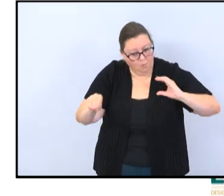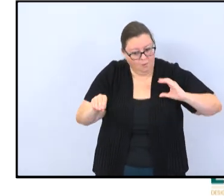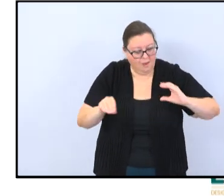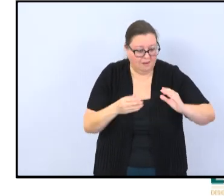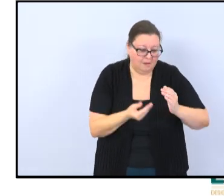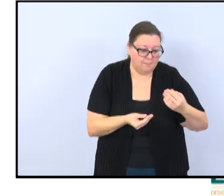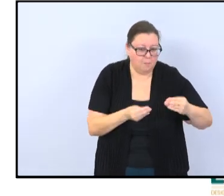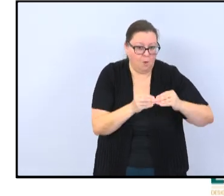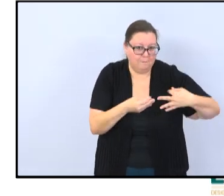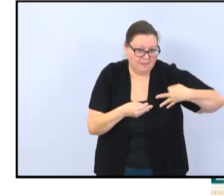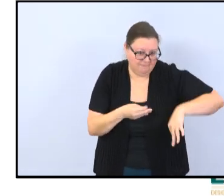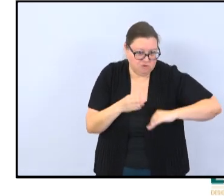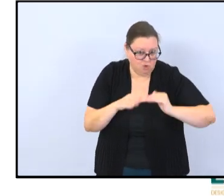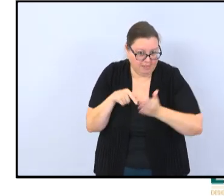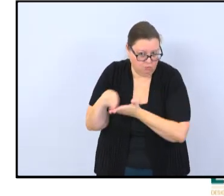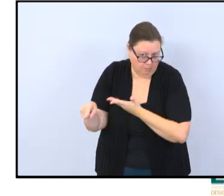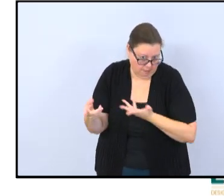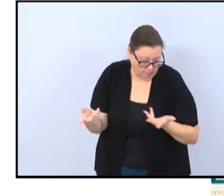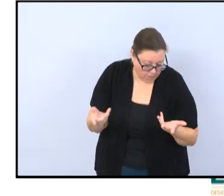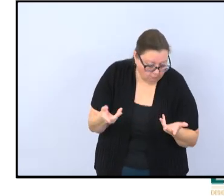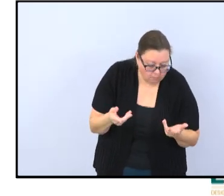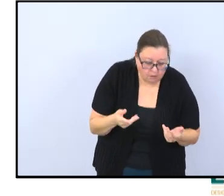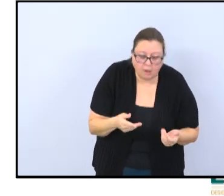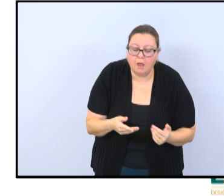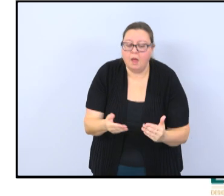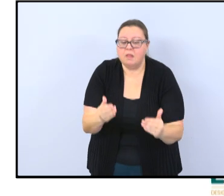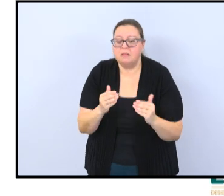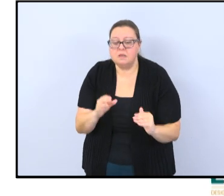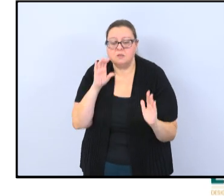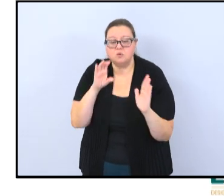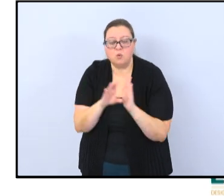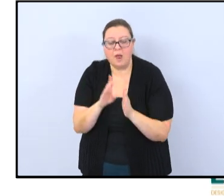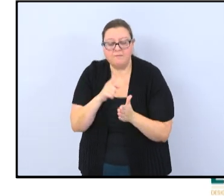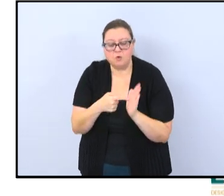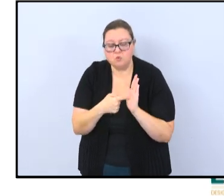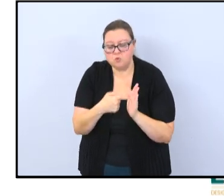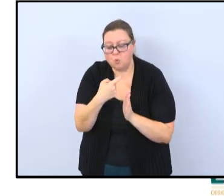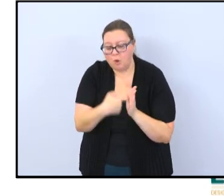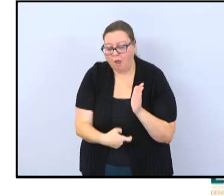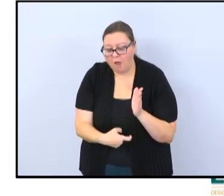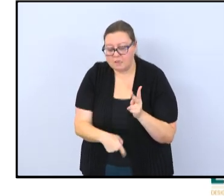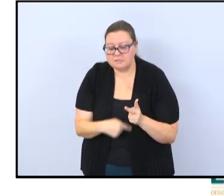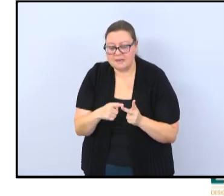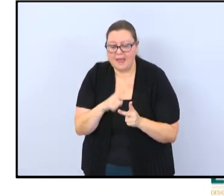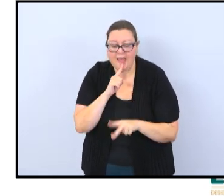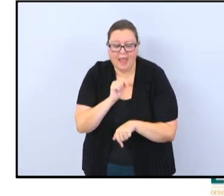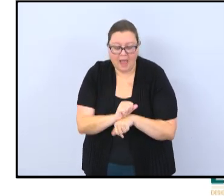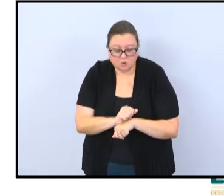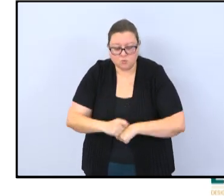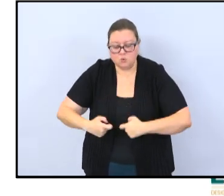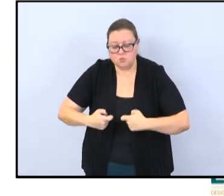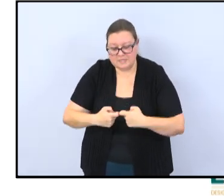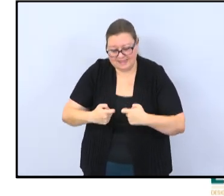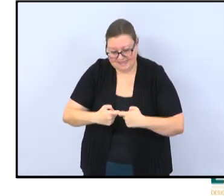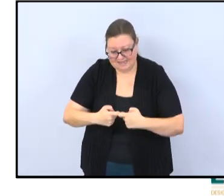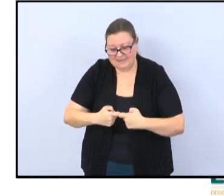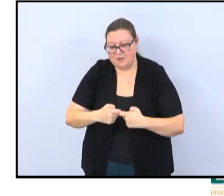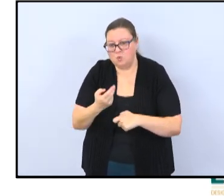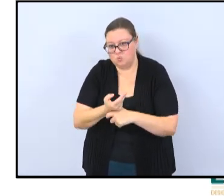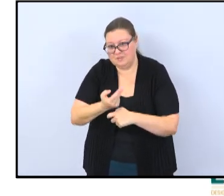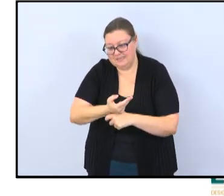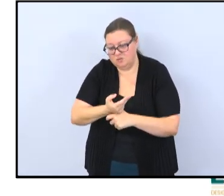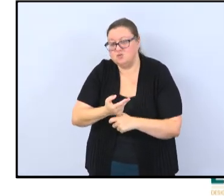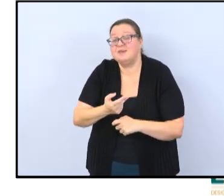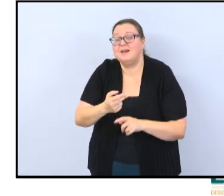So the next graphic is really the cost and the actual utilities for the district. This is